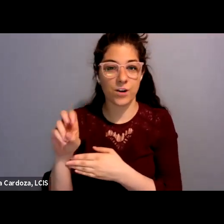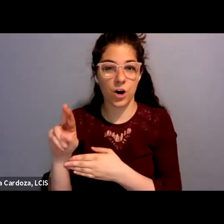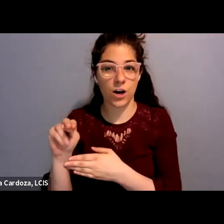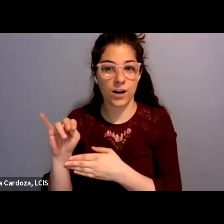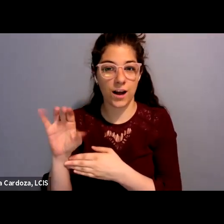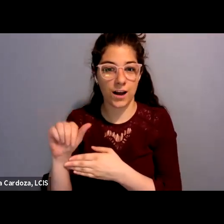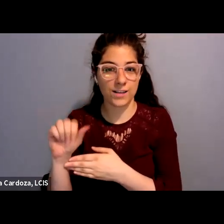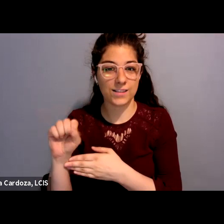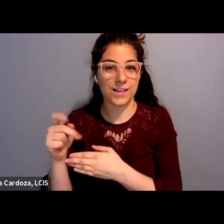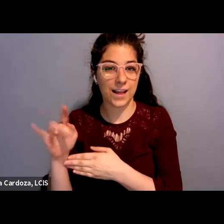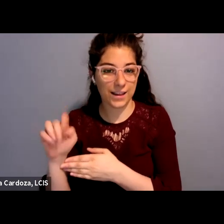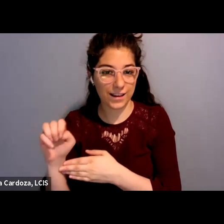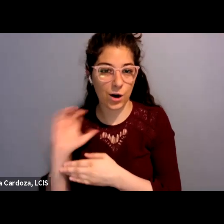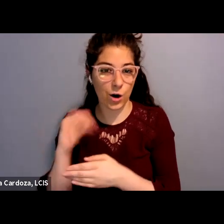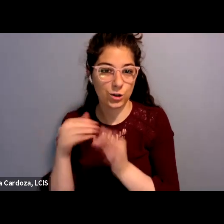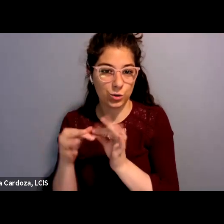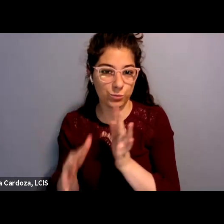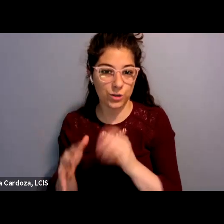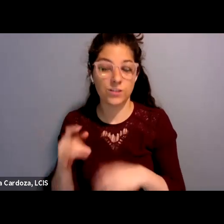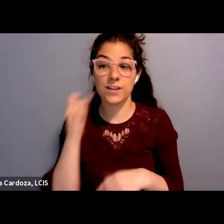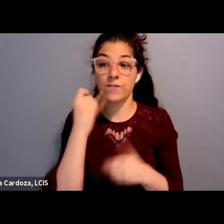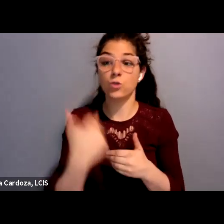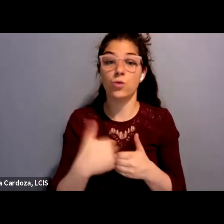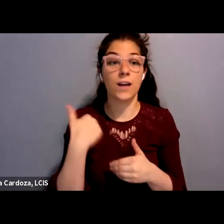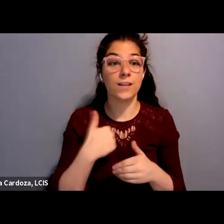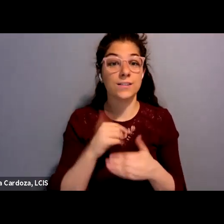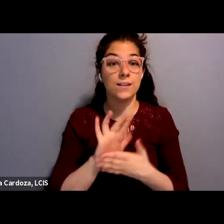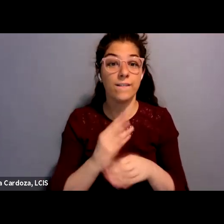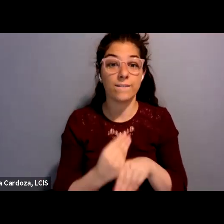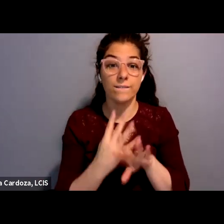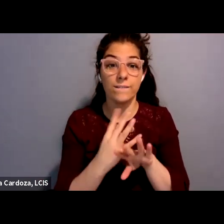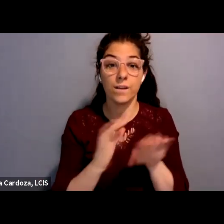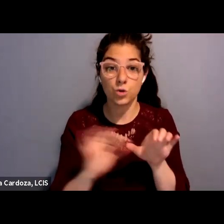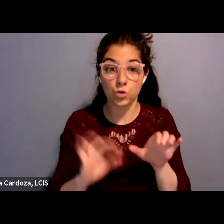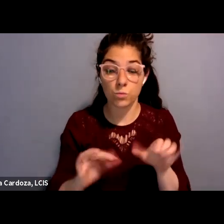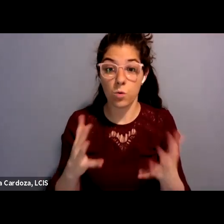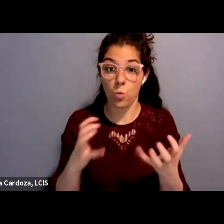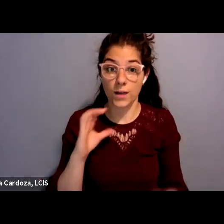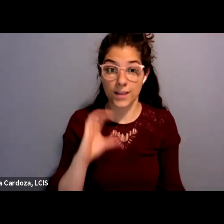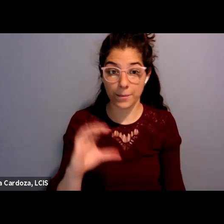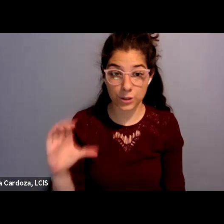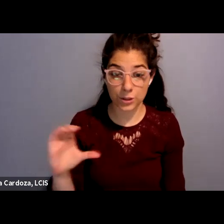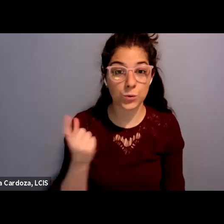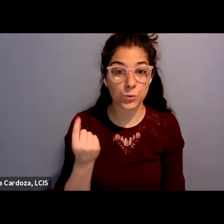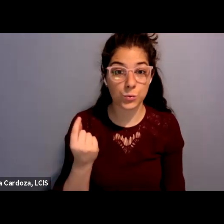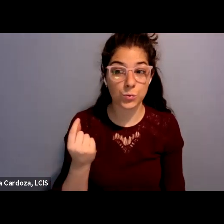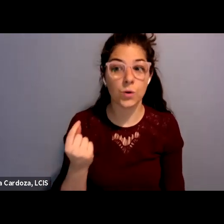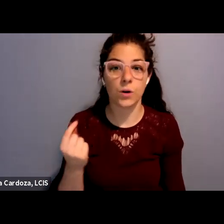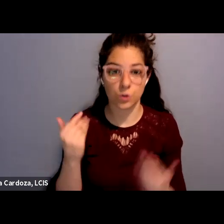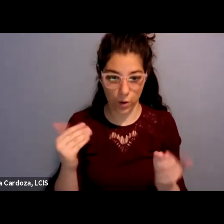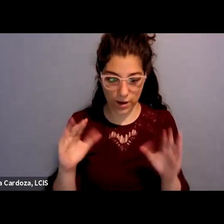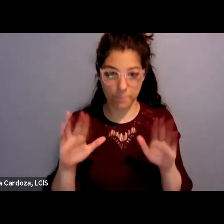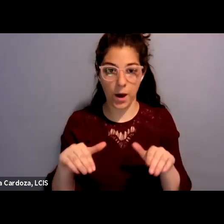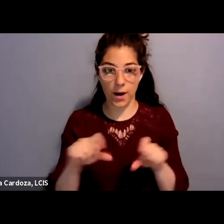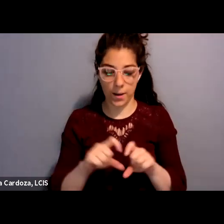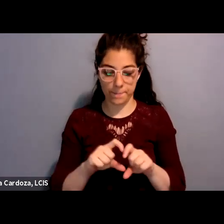interpreters. If you are joining us via Zoom video and desire captioning, please refer to the button on the bottom